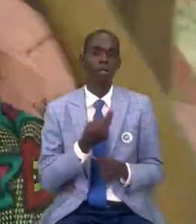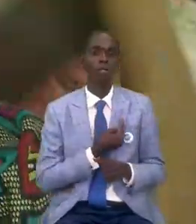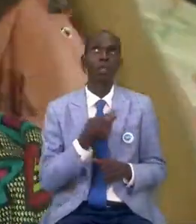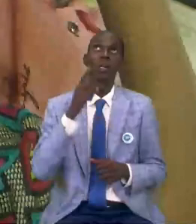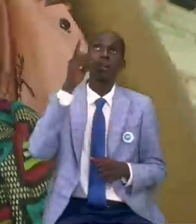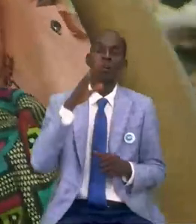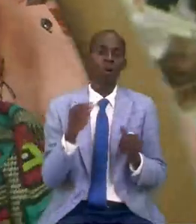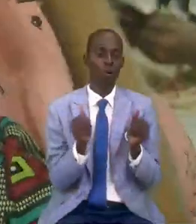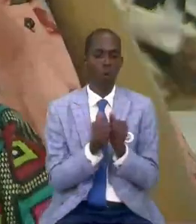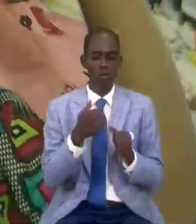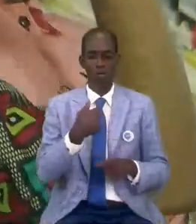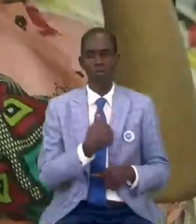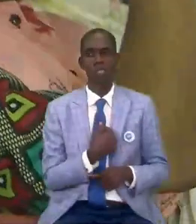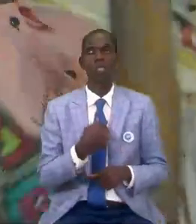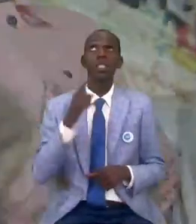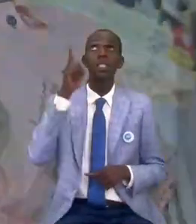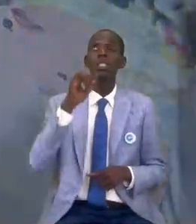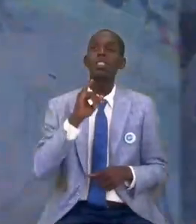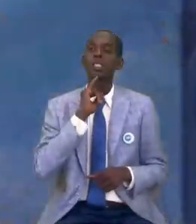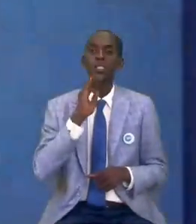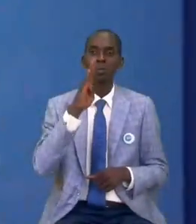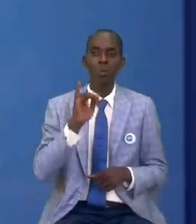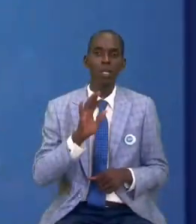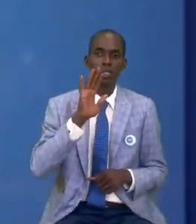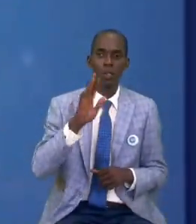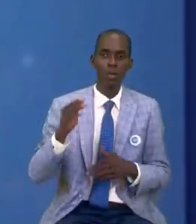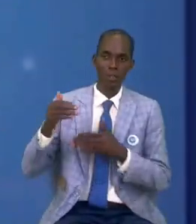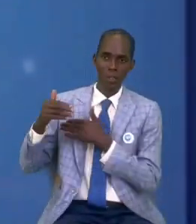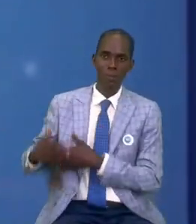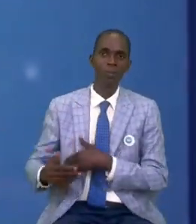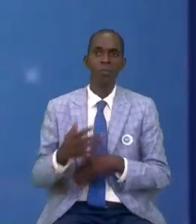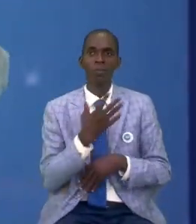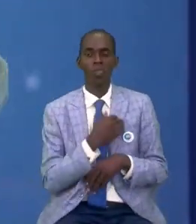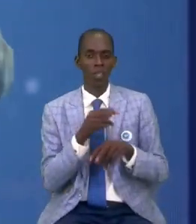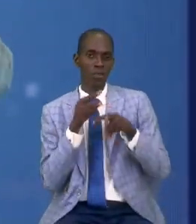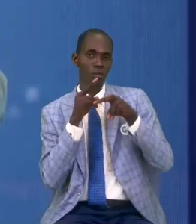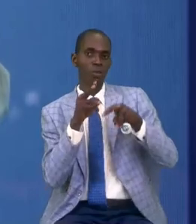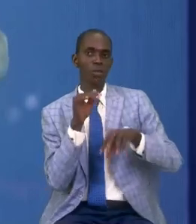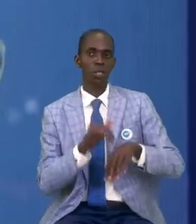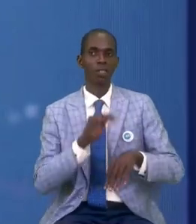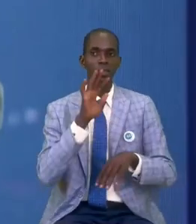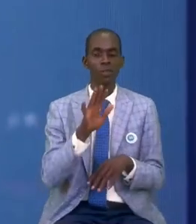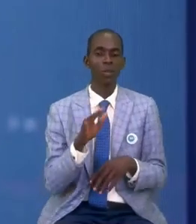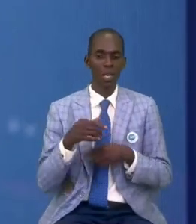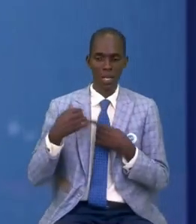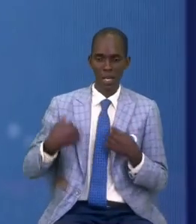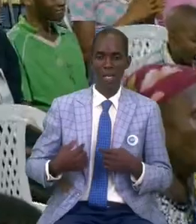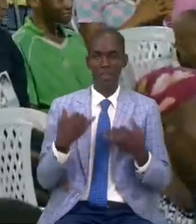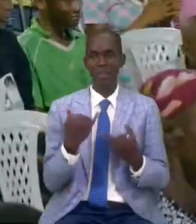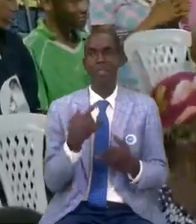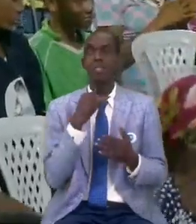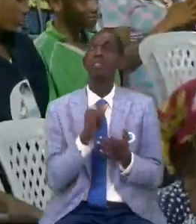he looks at your heart now. And if you say, yes, Lord, I want that salvation, you'll get the salvation